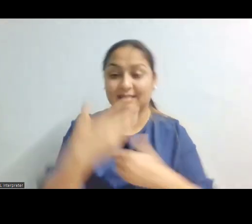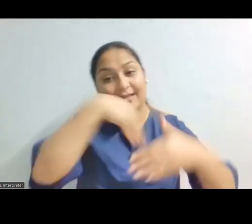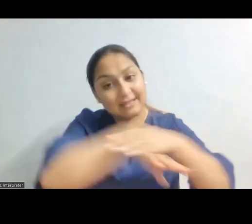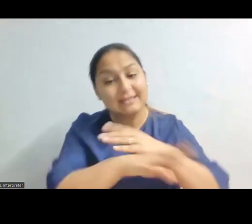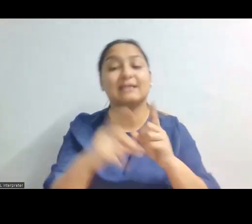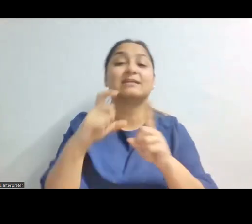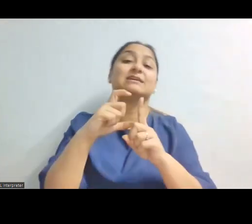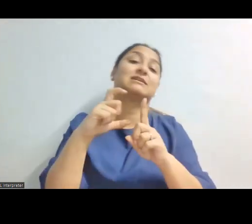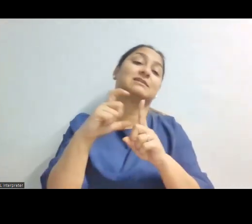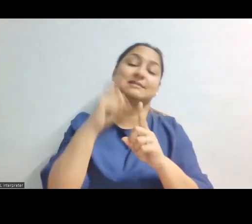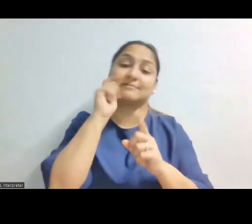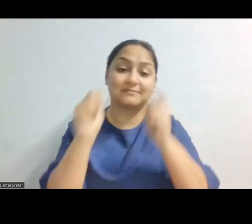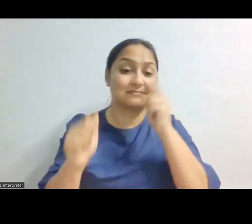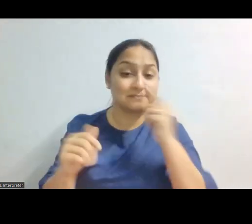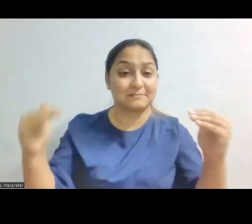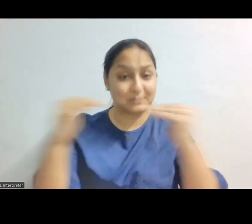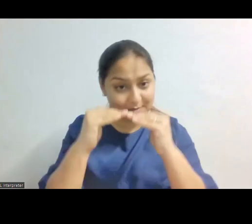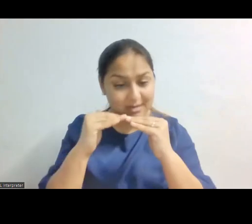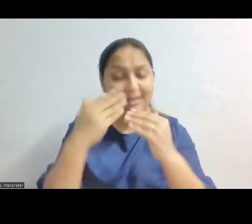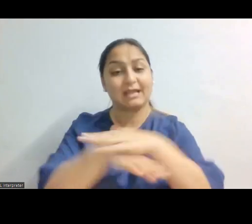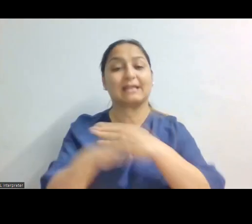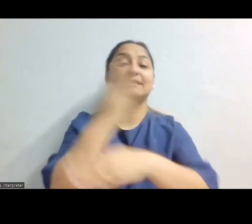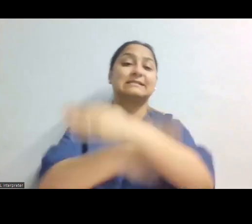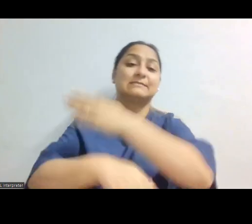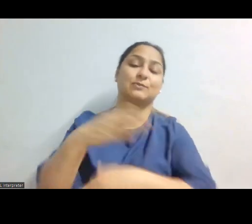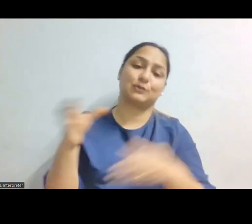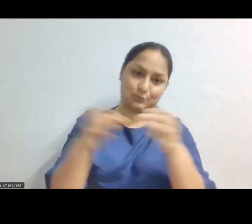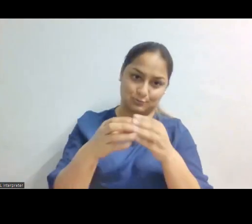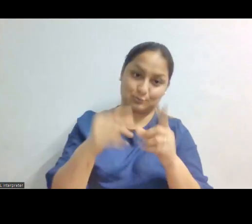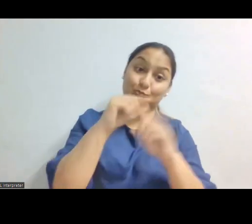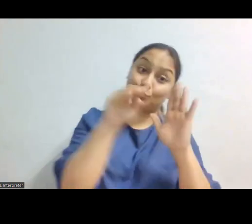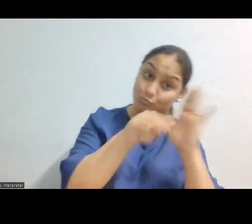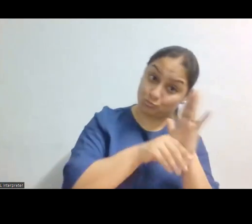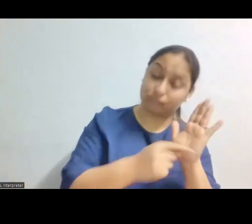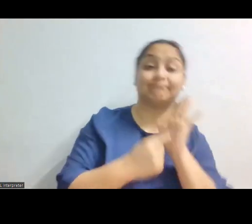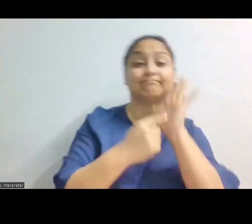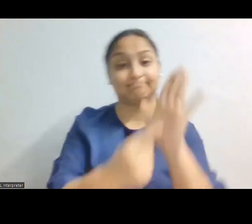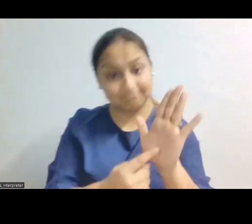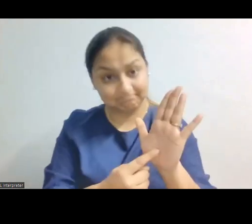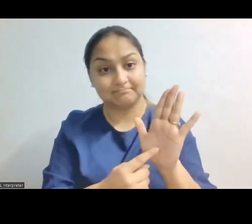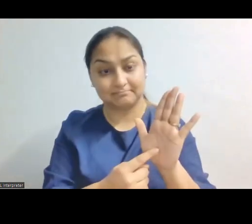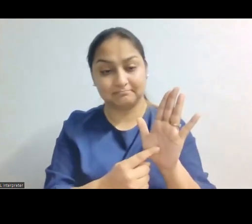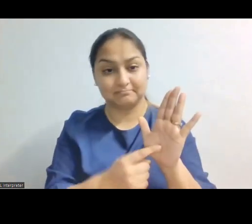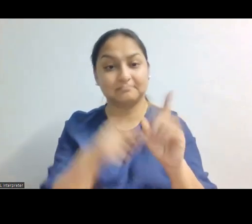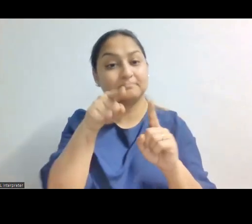Equality and Disability Working Group, so that our policies are representative and that the G20 commitments